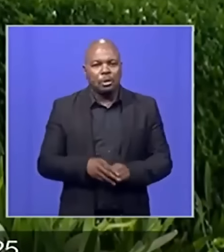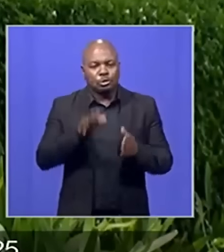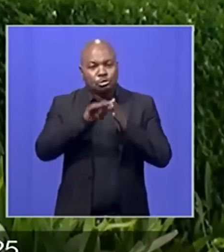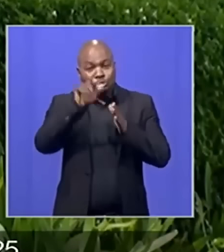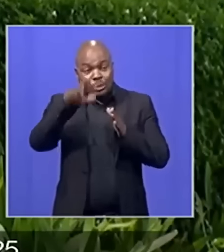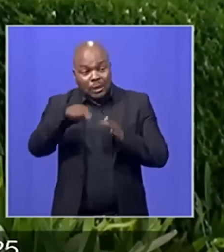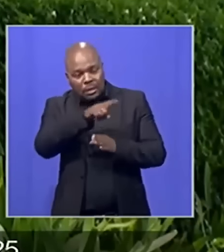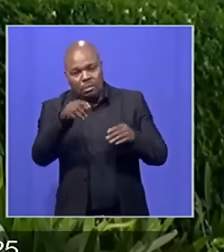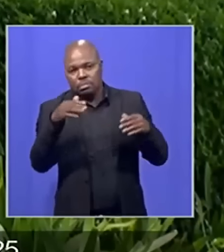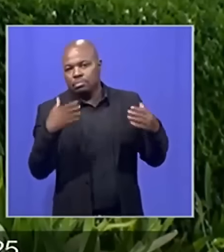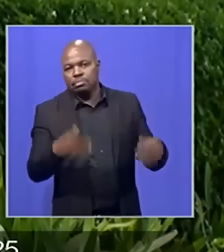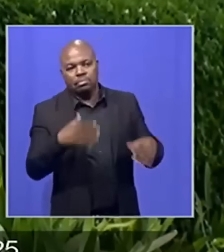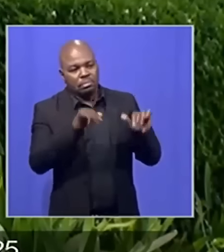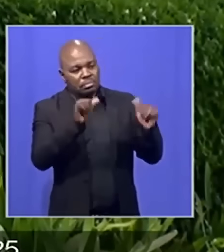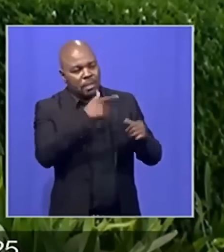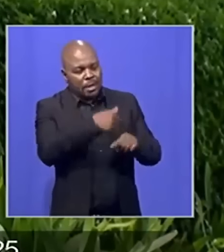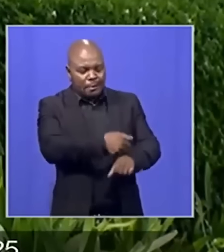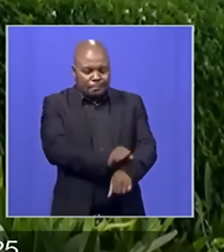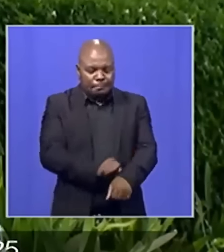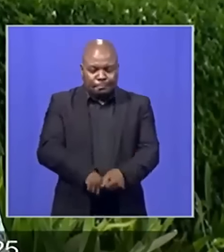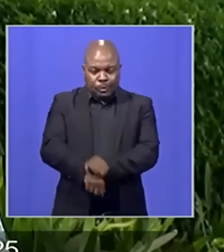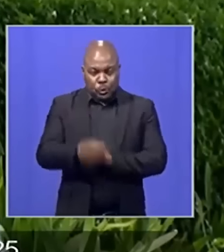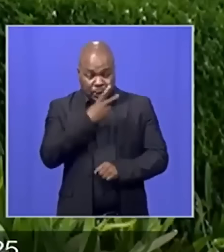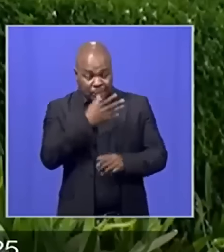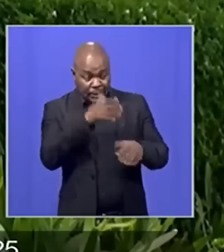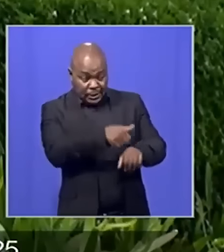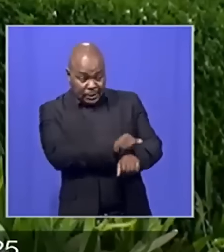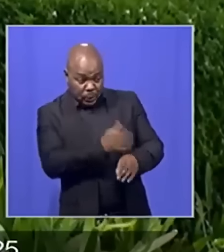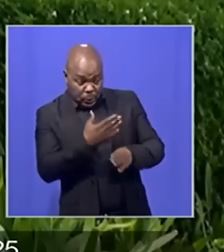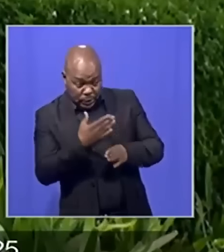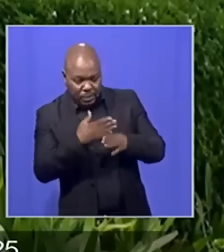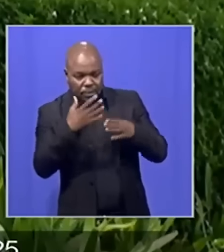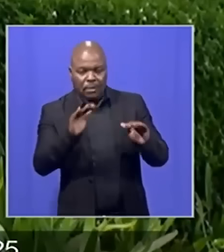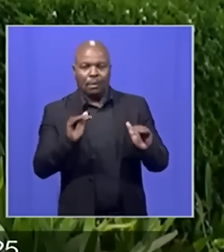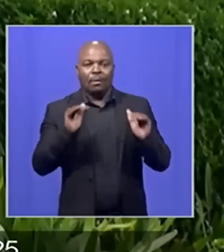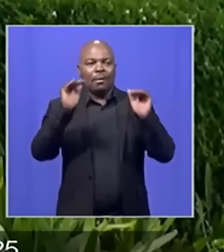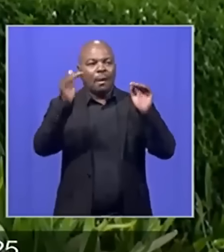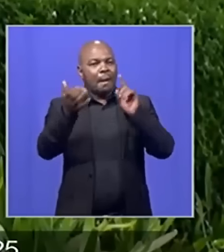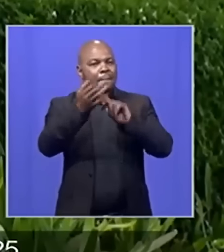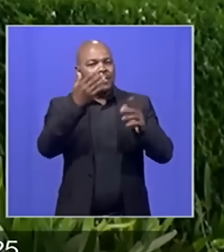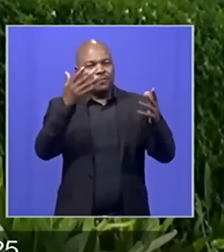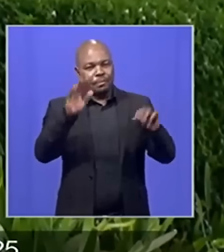well. They put in the effort. We could see the hard work, the determination and the grit